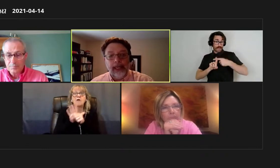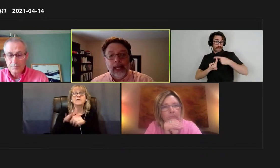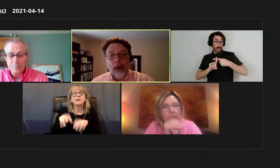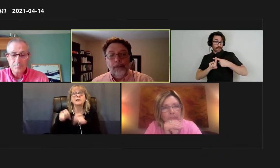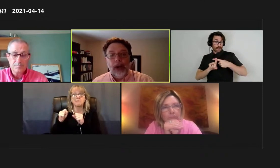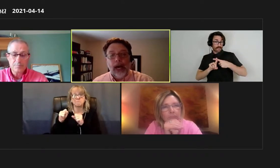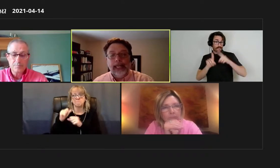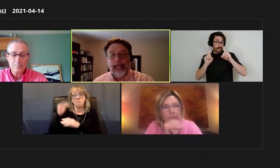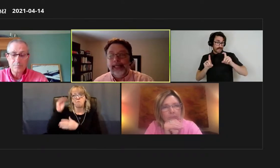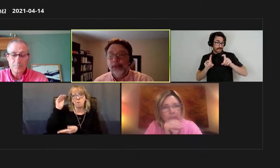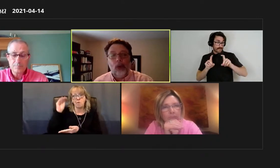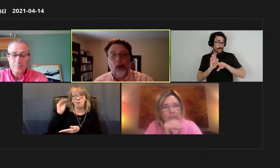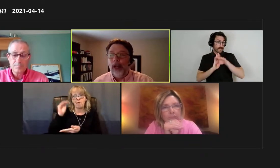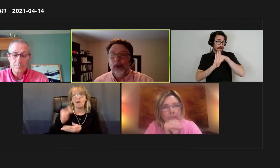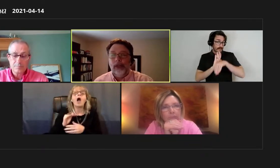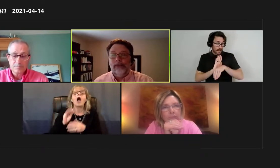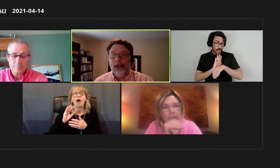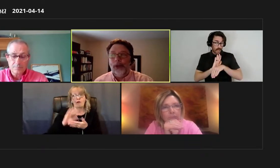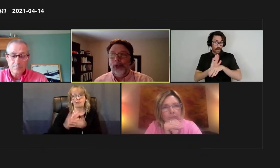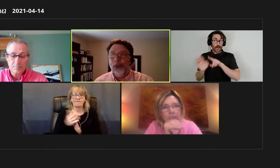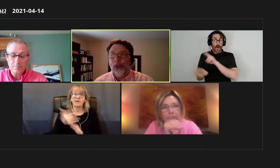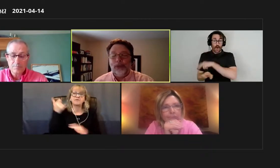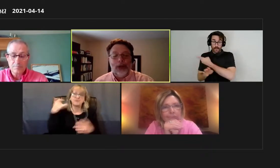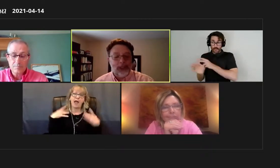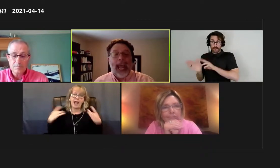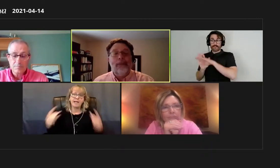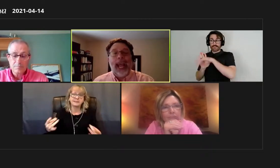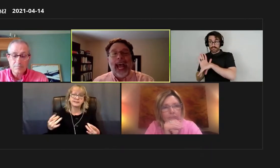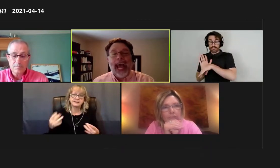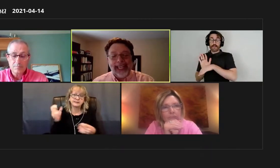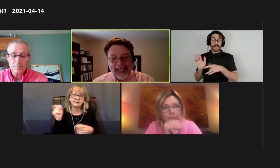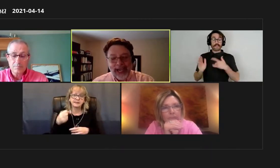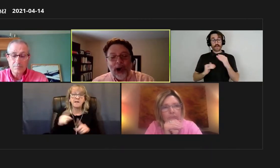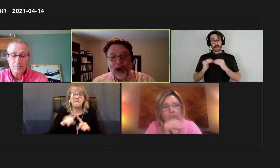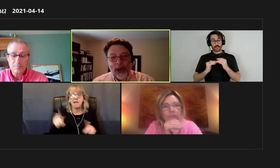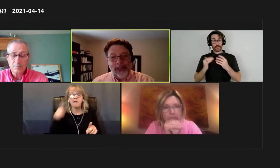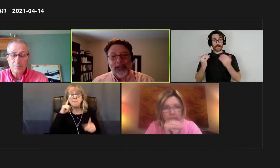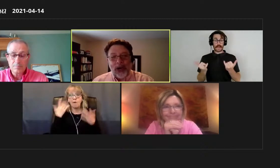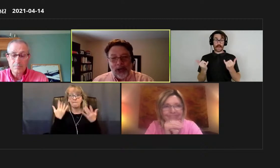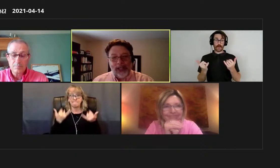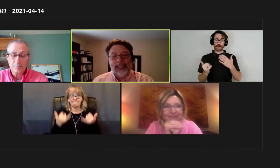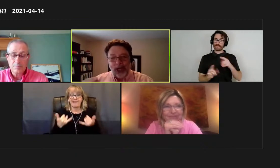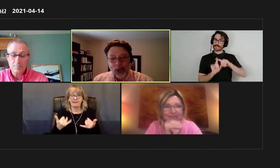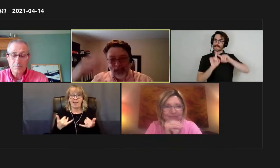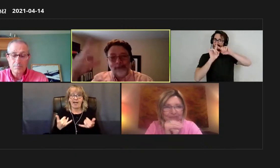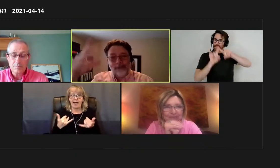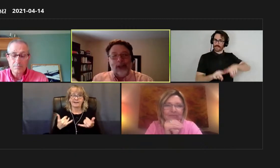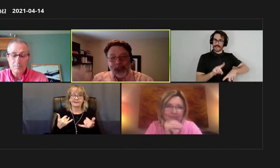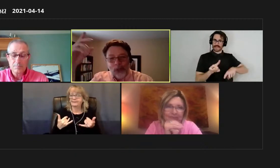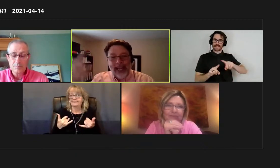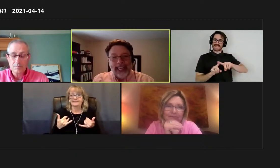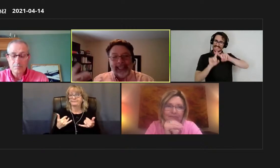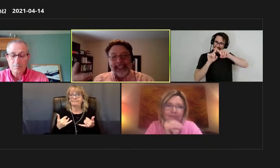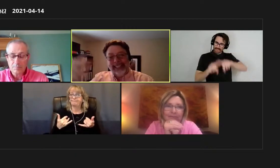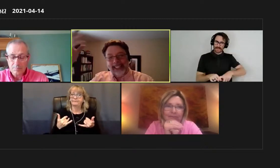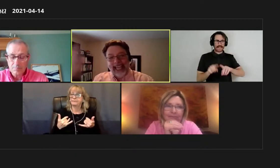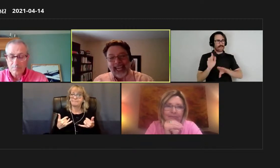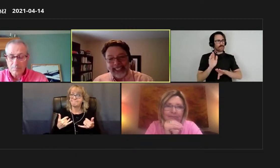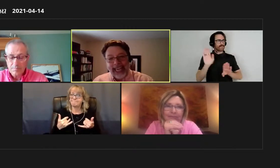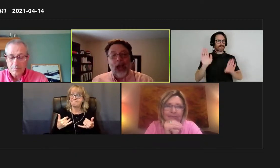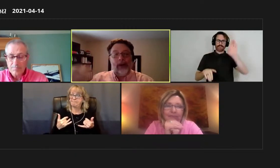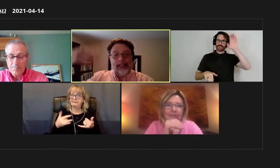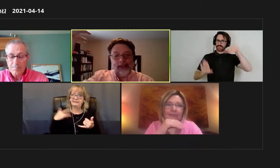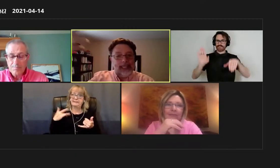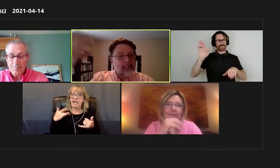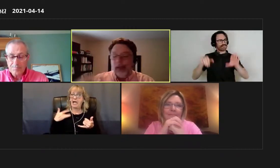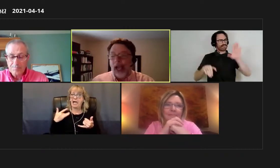think. But at this point, I wouldn't, to use the old expression, hang my hat on that fluctuating, and this day it's